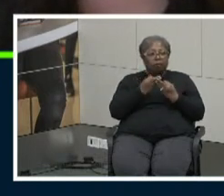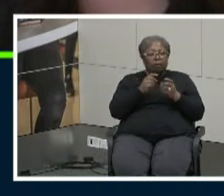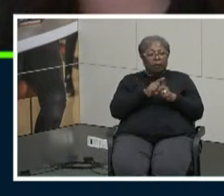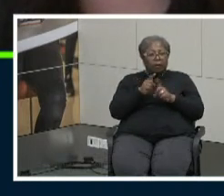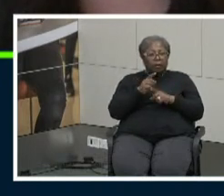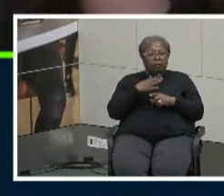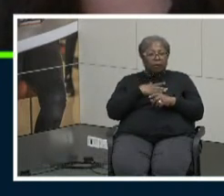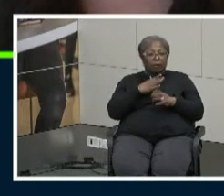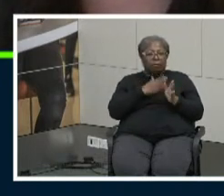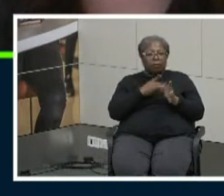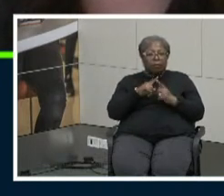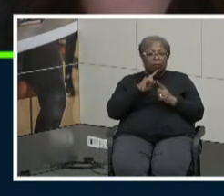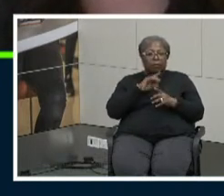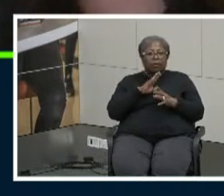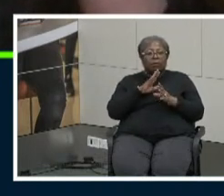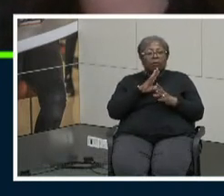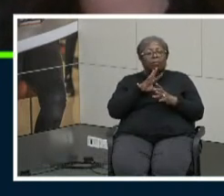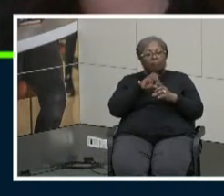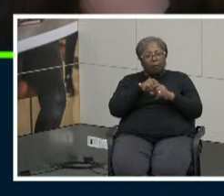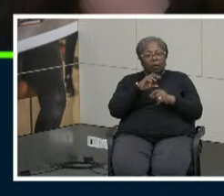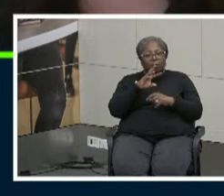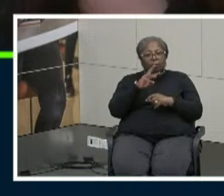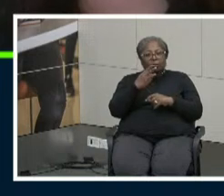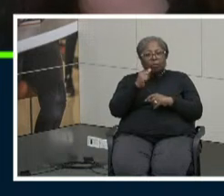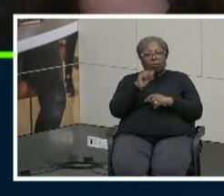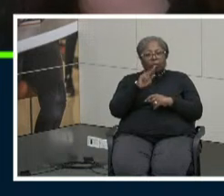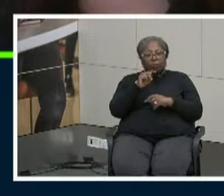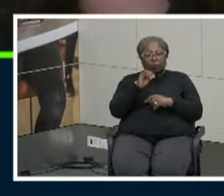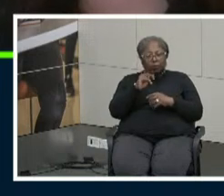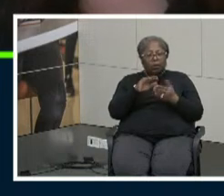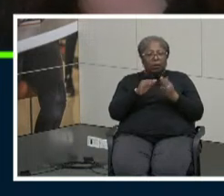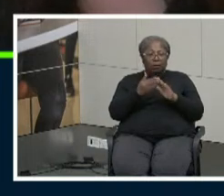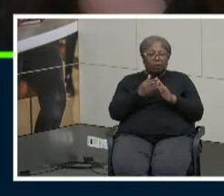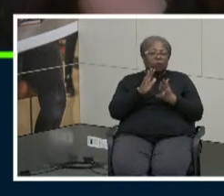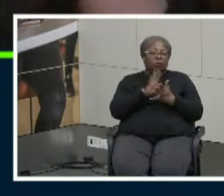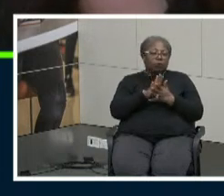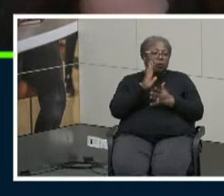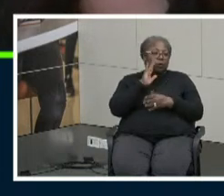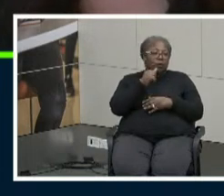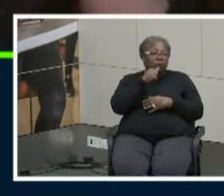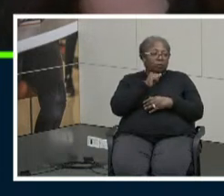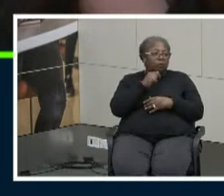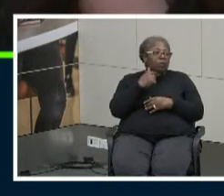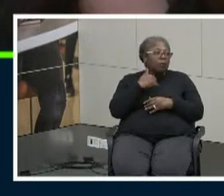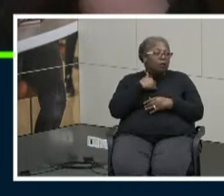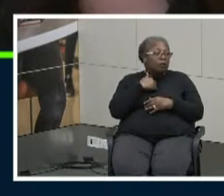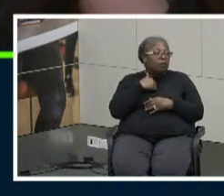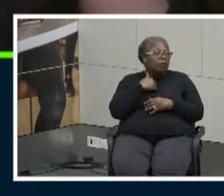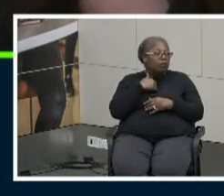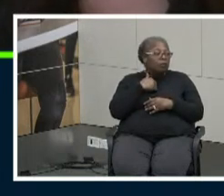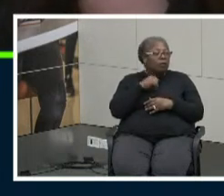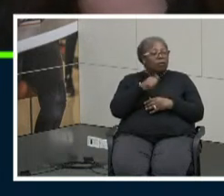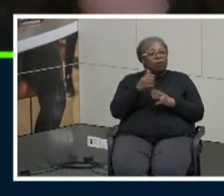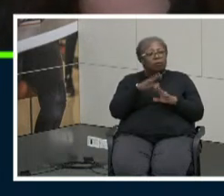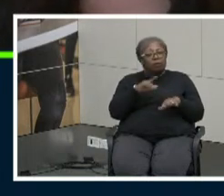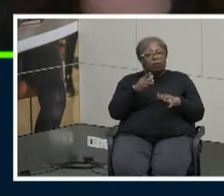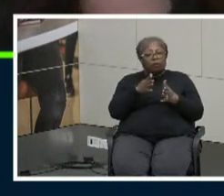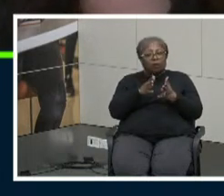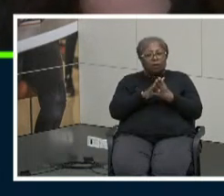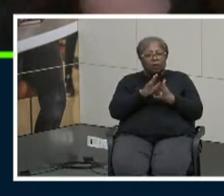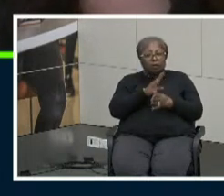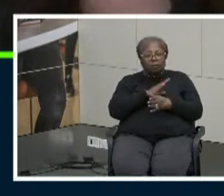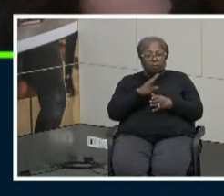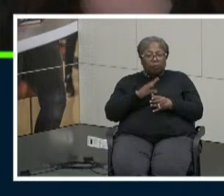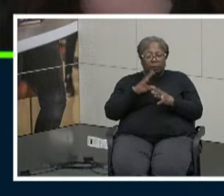plan to be a part of the Warden Community both the neighborhood and school will suffer I speak on behalf of several neighbors with young children when I ask that the